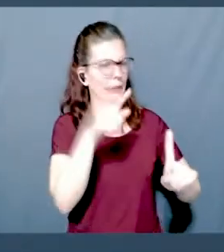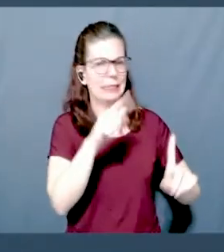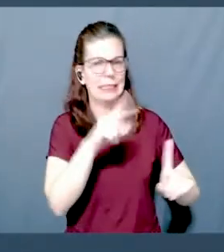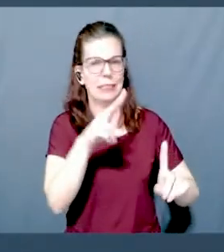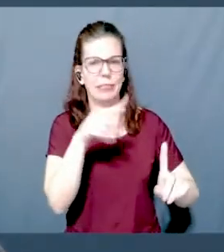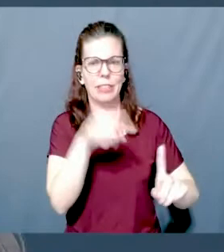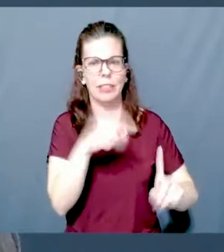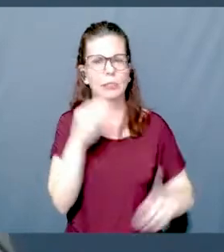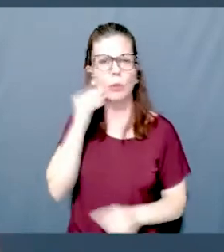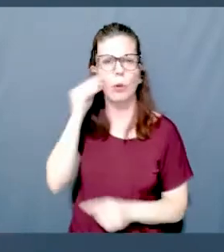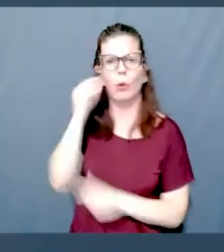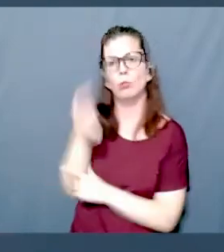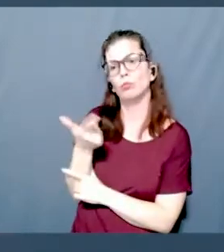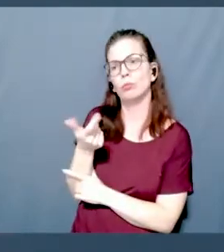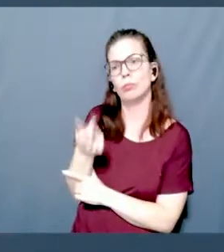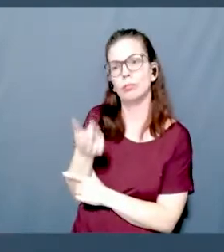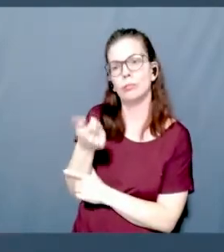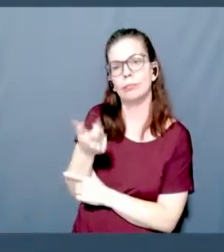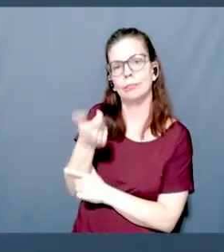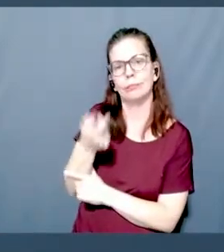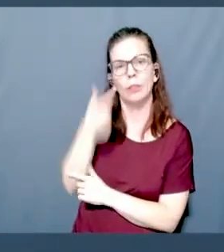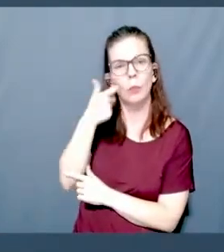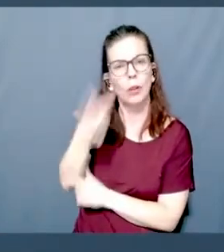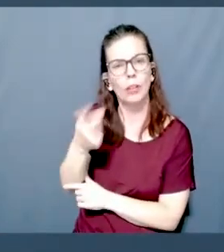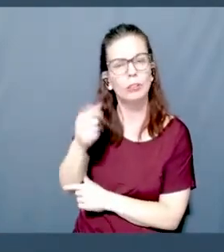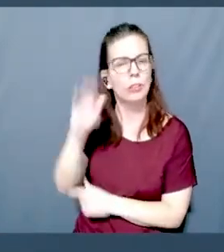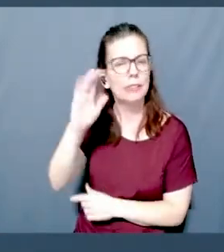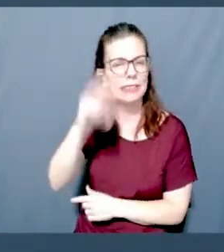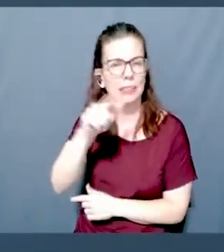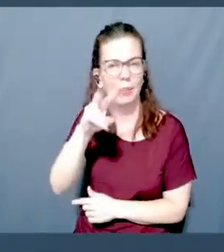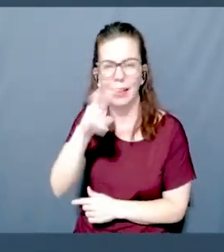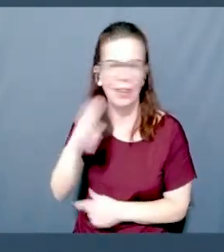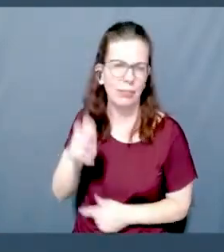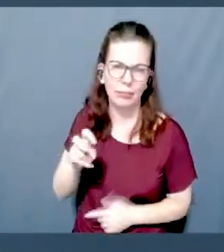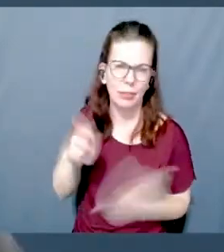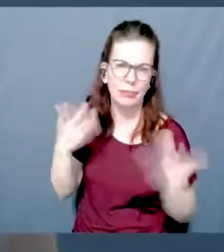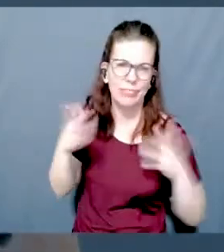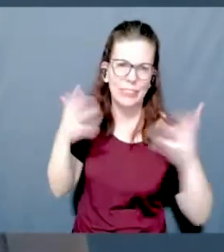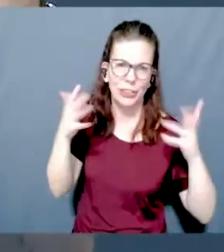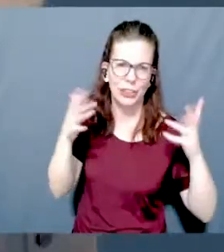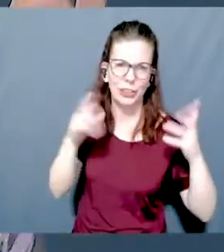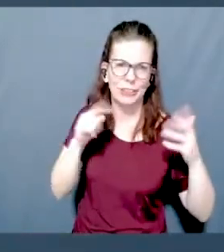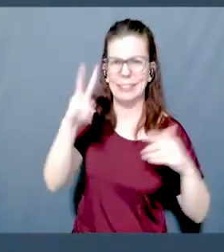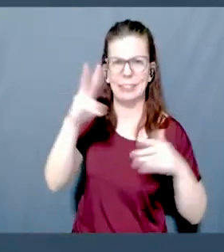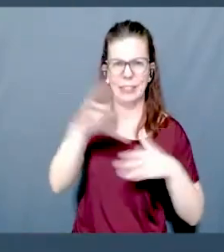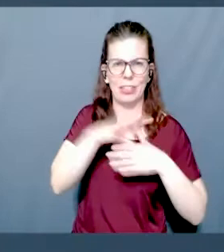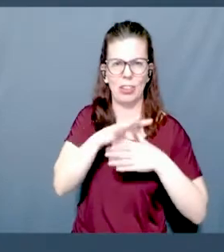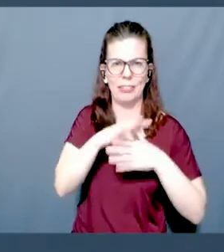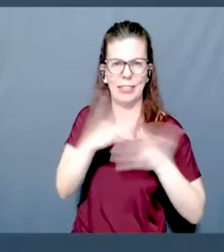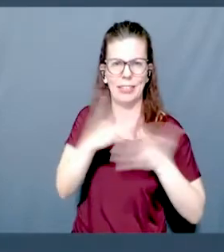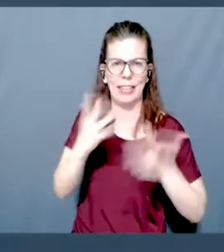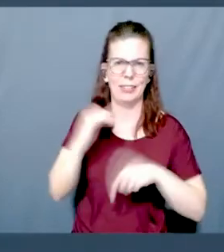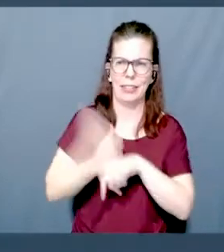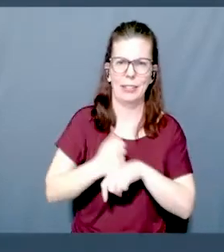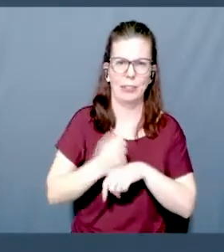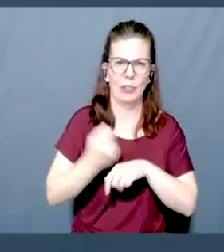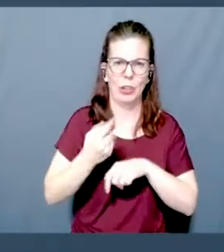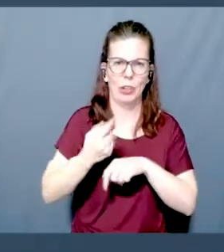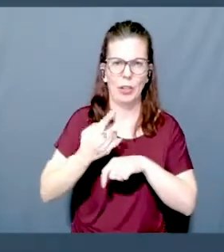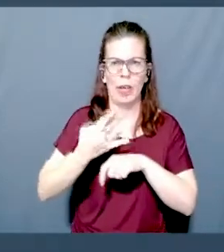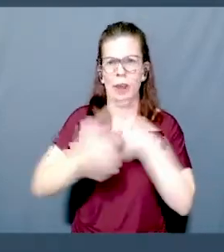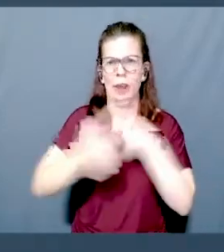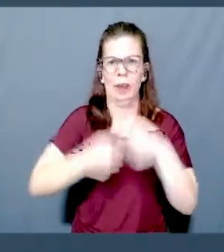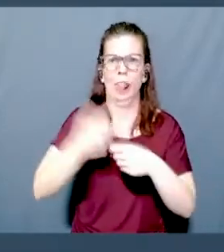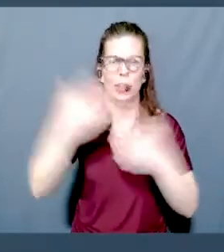through the channels, that seems live, but you're really watching finished television content that's existed for days or weeks or months or years. And